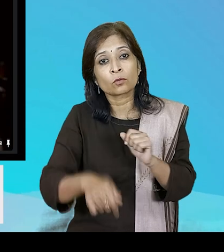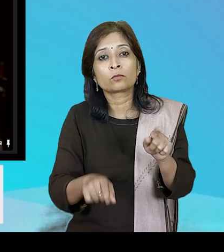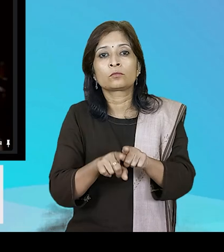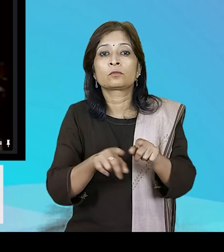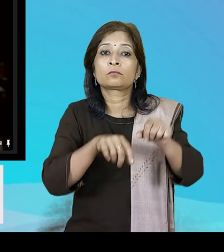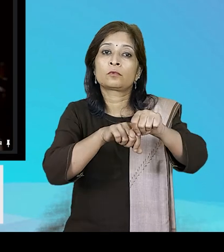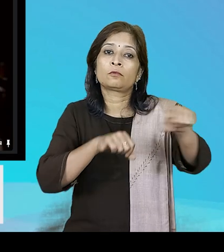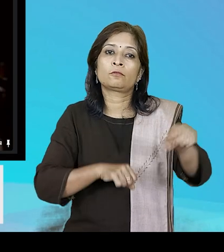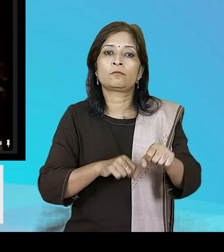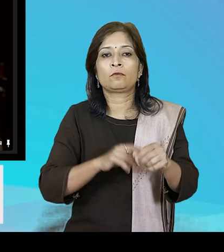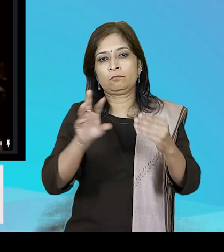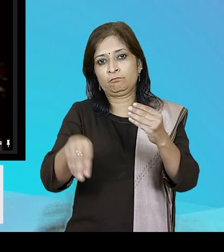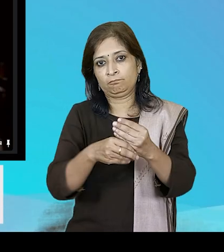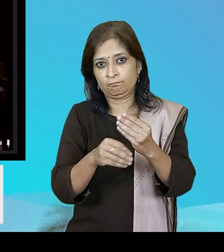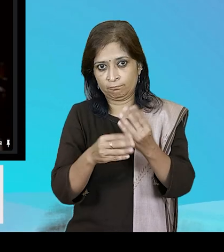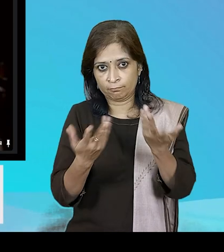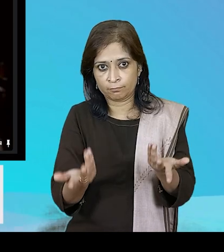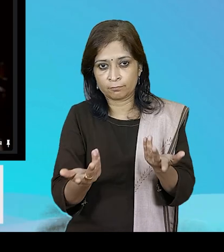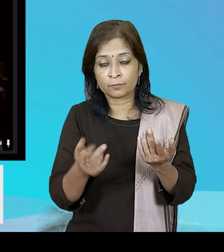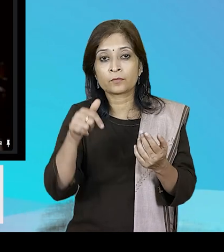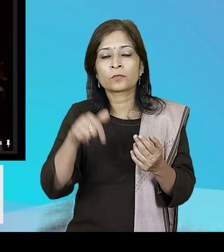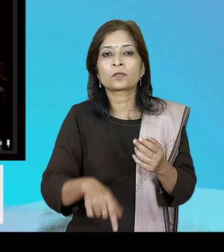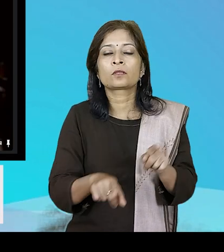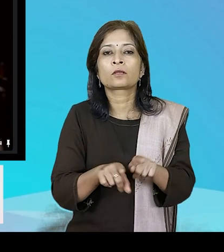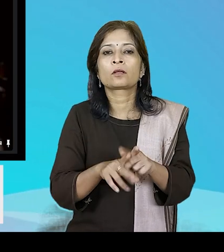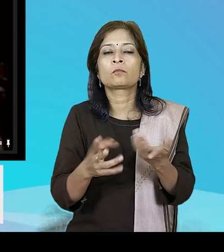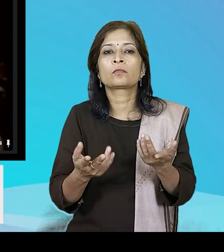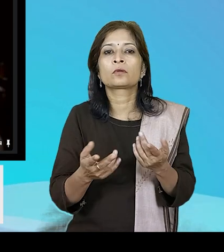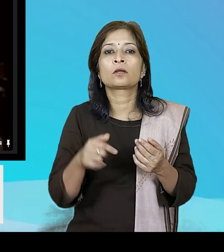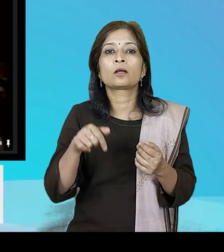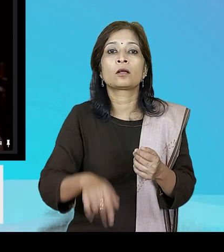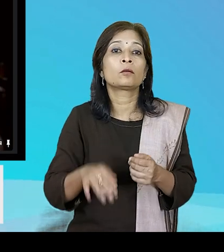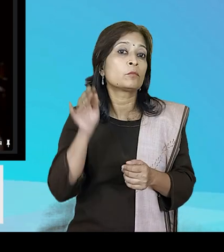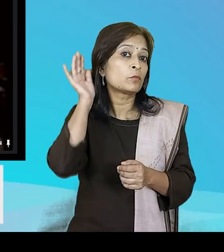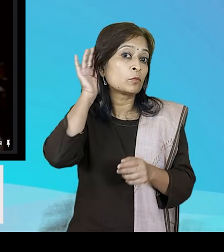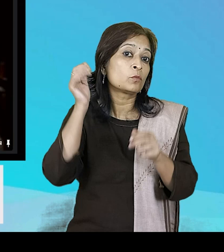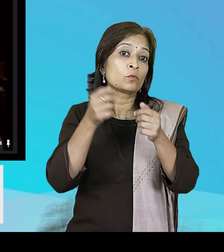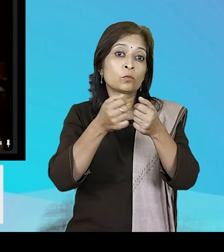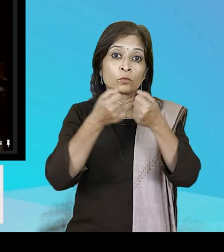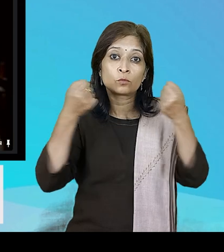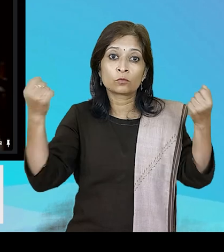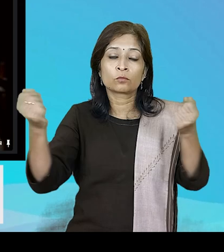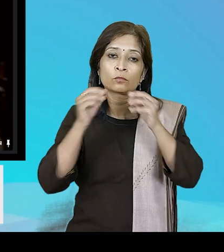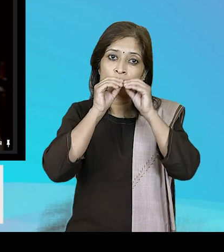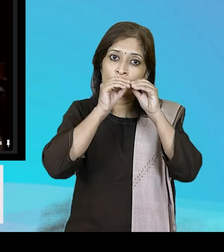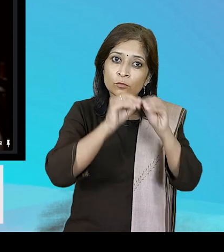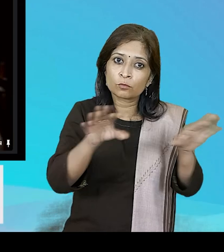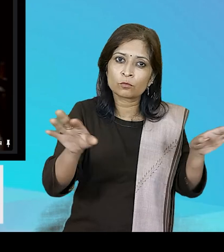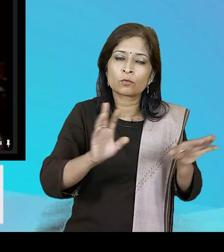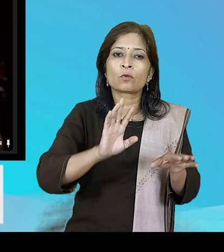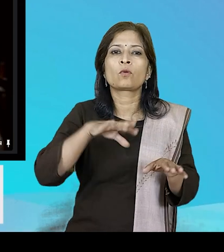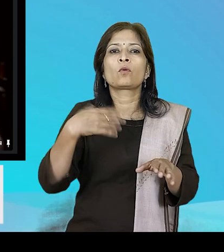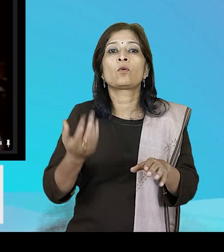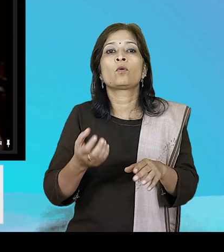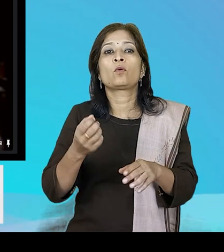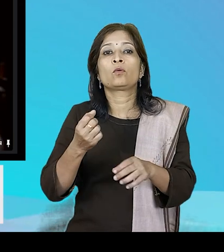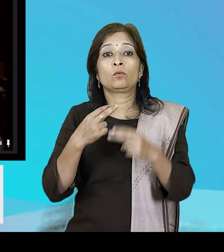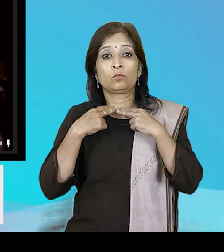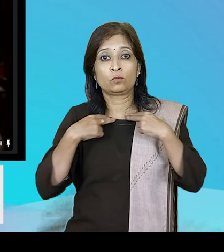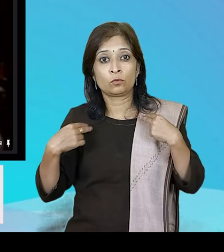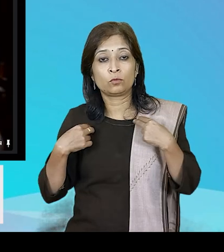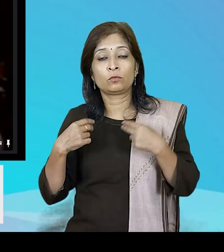our document requirement is a little more. For then we will either need a notification in the Gazette, or we need